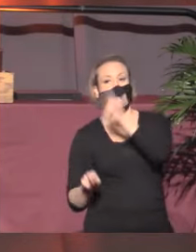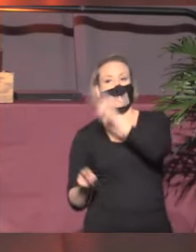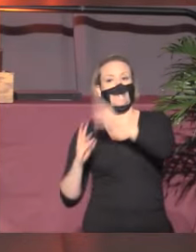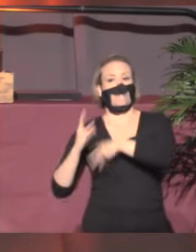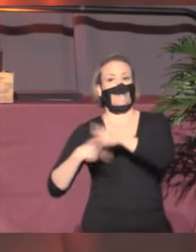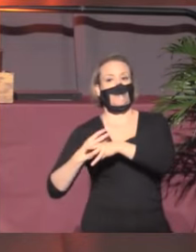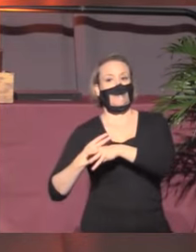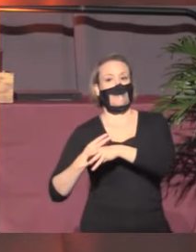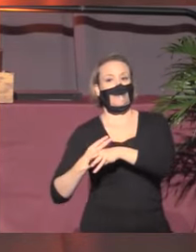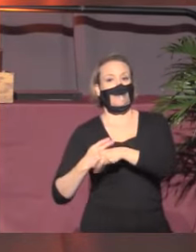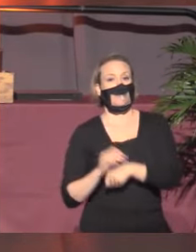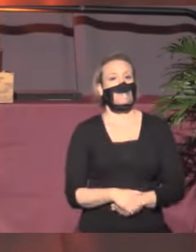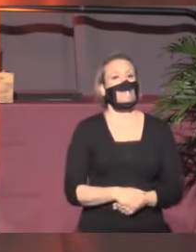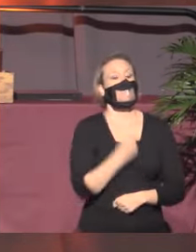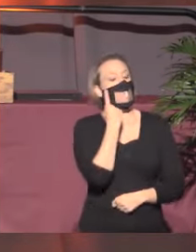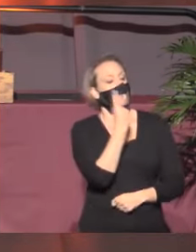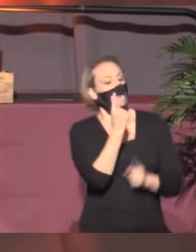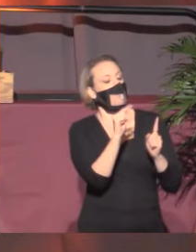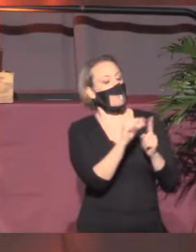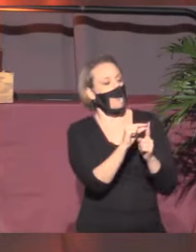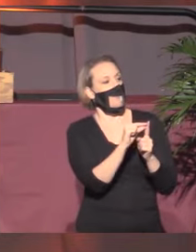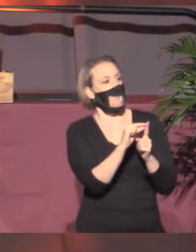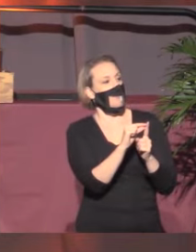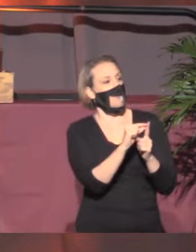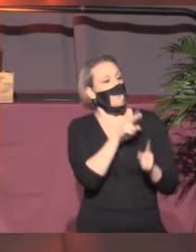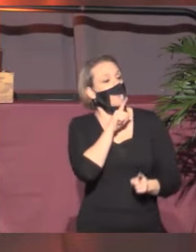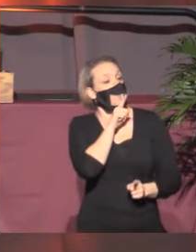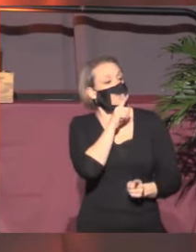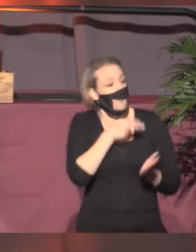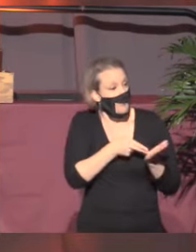One word of truth outweighs the world.